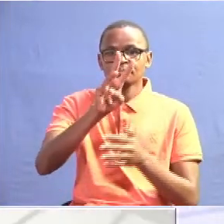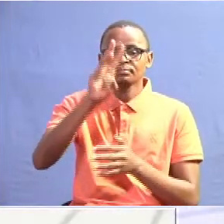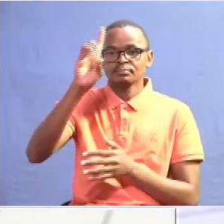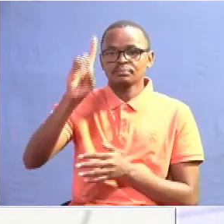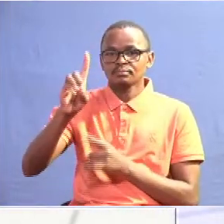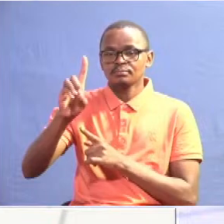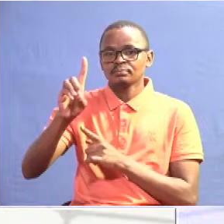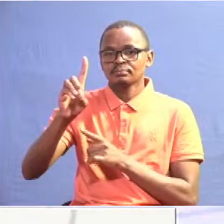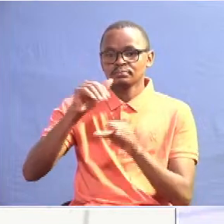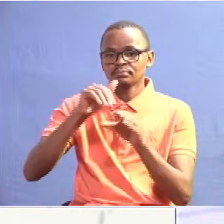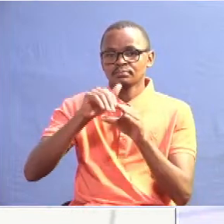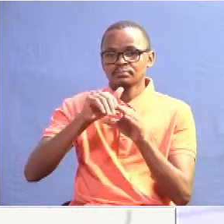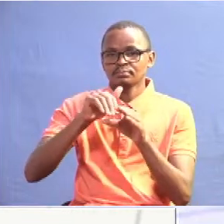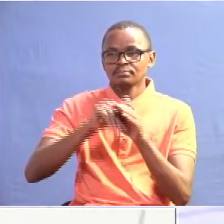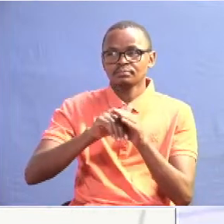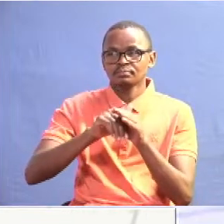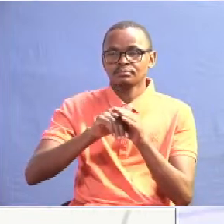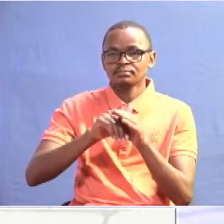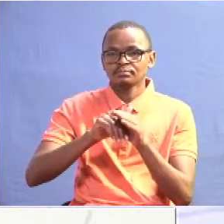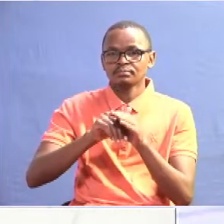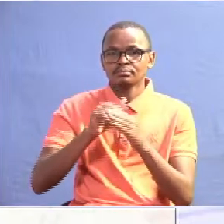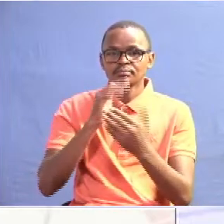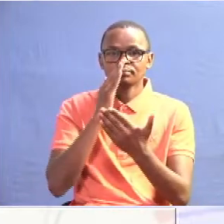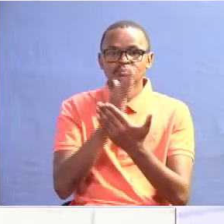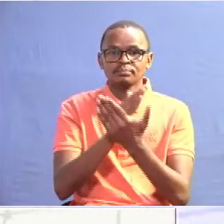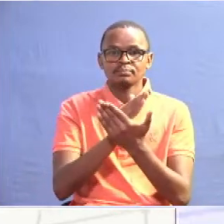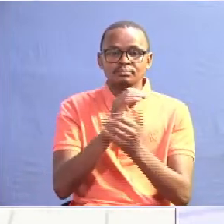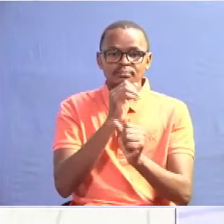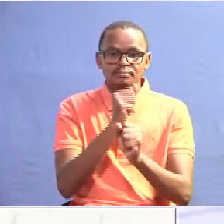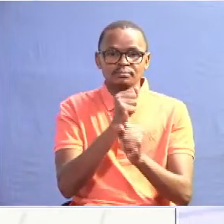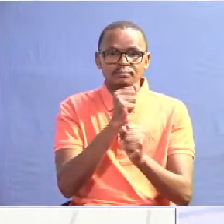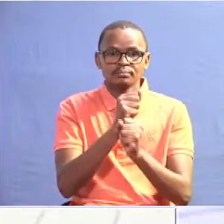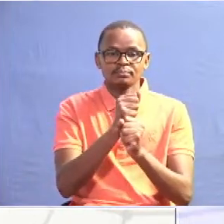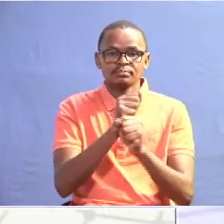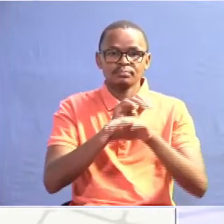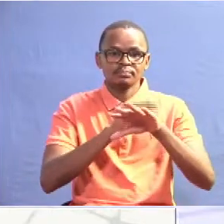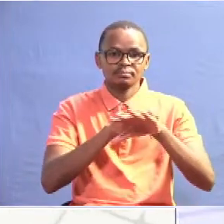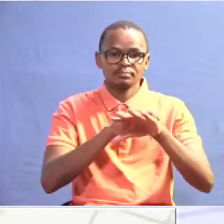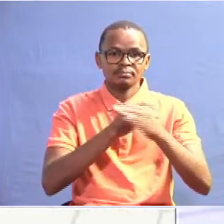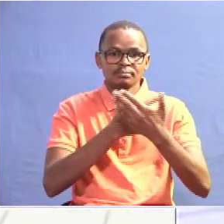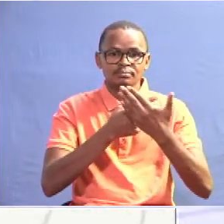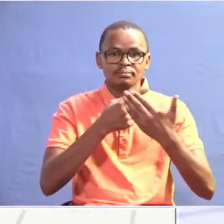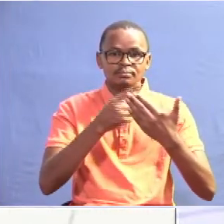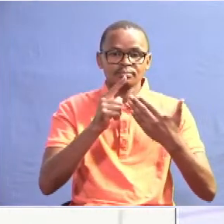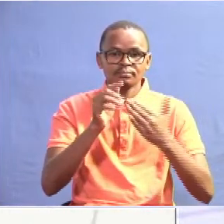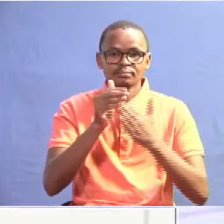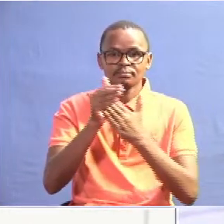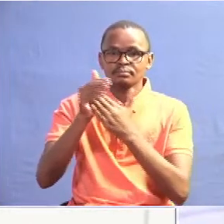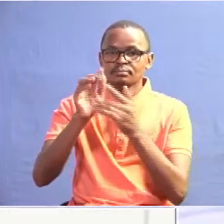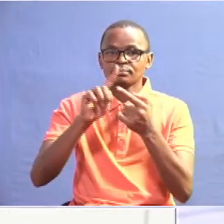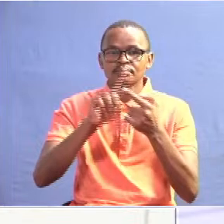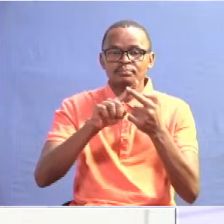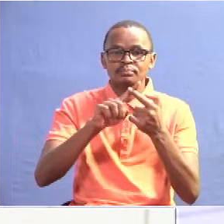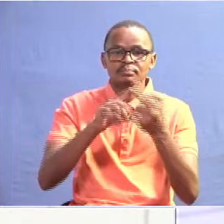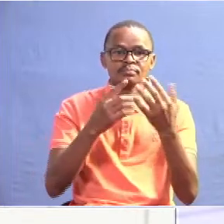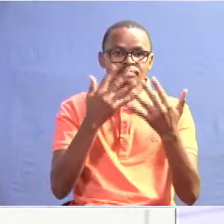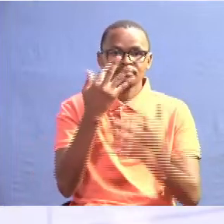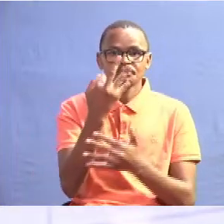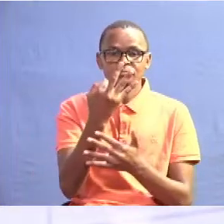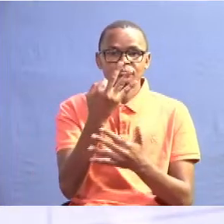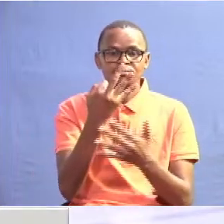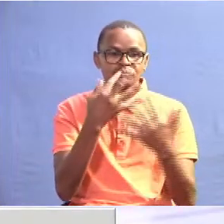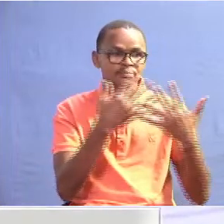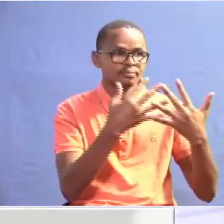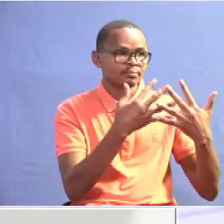crucial role in blocking a ceasefire deal which started early this week and has led to the release of 3 hostages